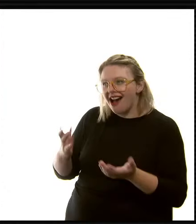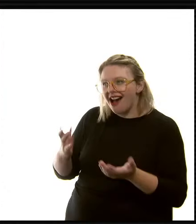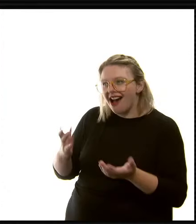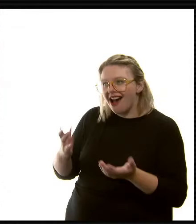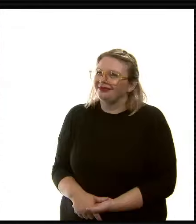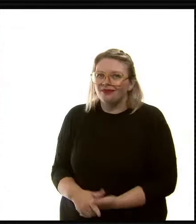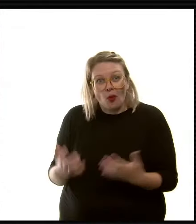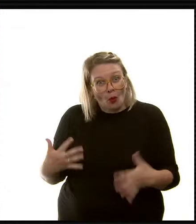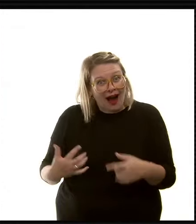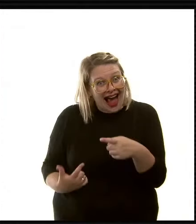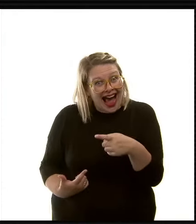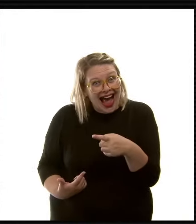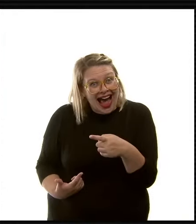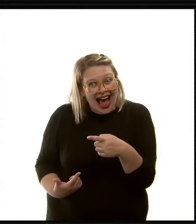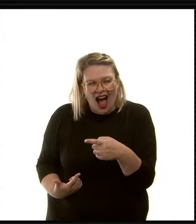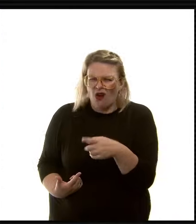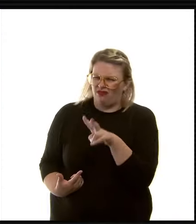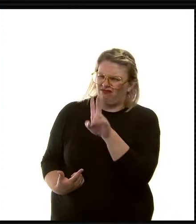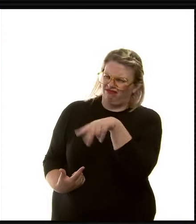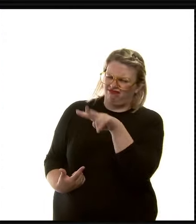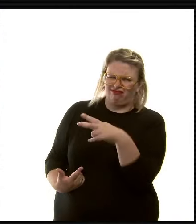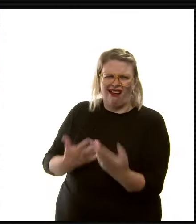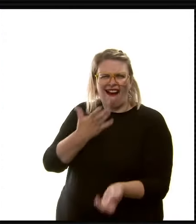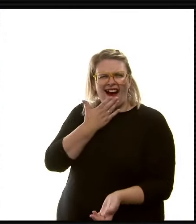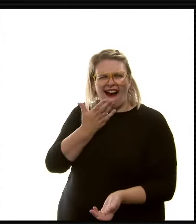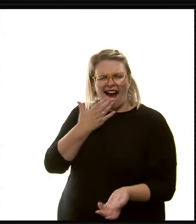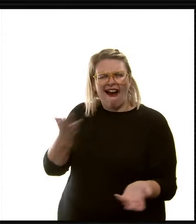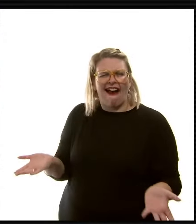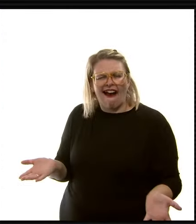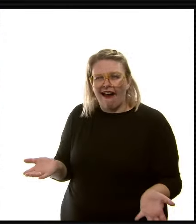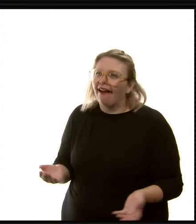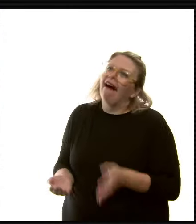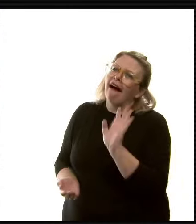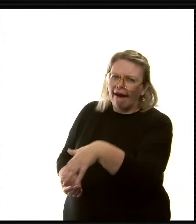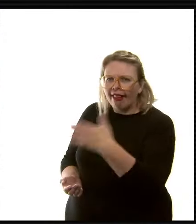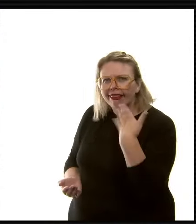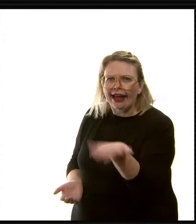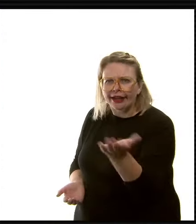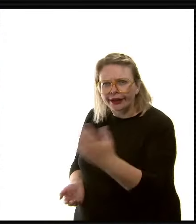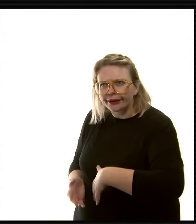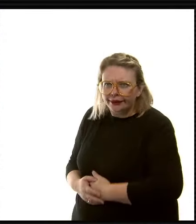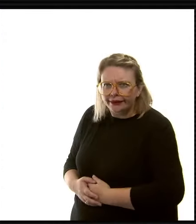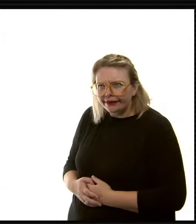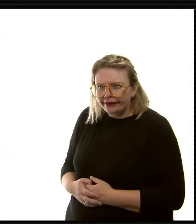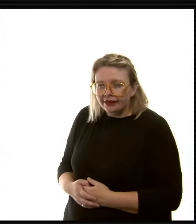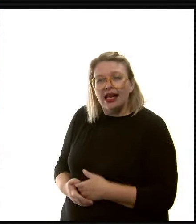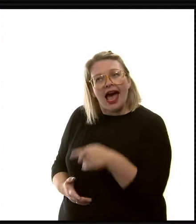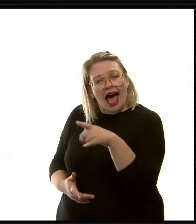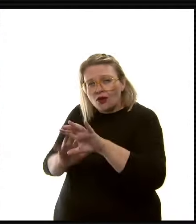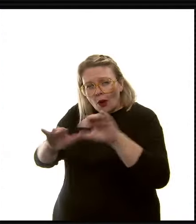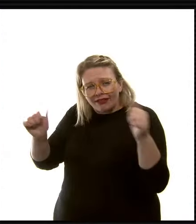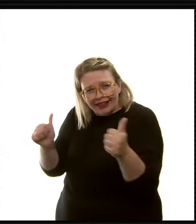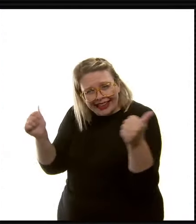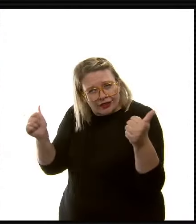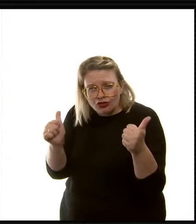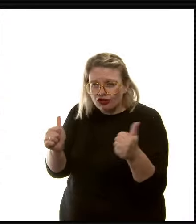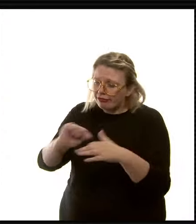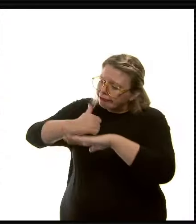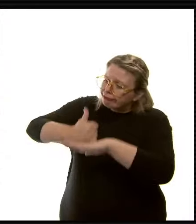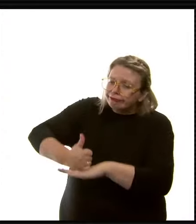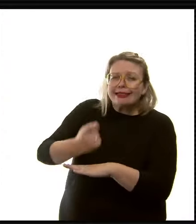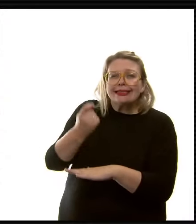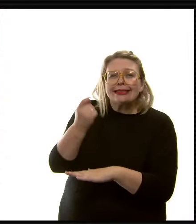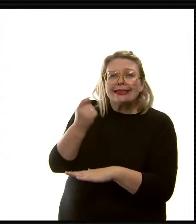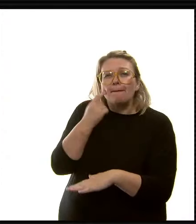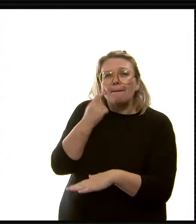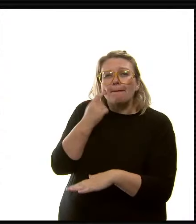Wow, that is underwhelming. Thank you for your vote of confidence there, Melvin. Of course, this isn't the most amazing cake yet, but that's